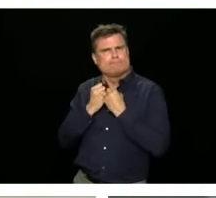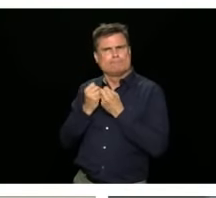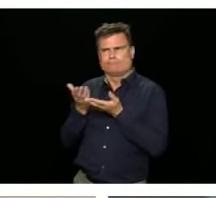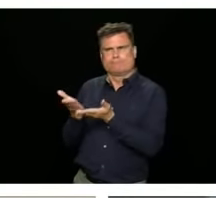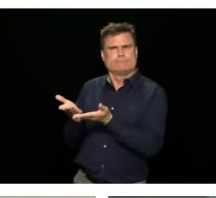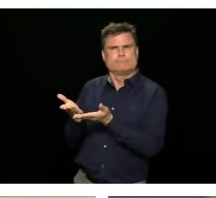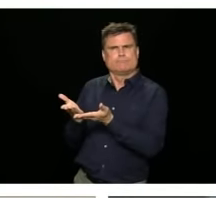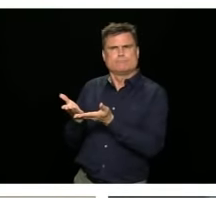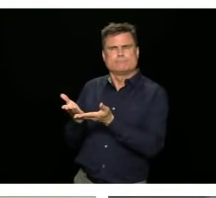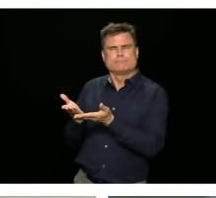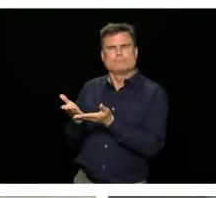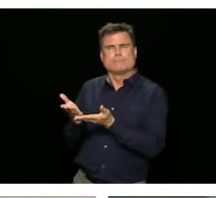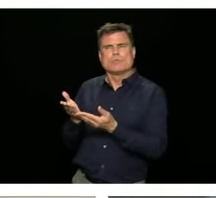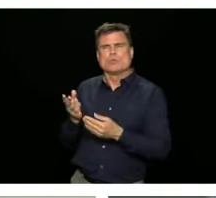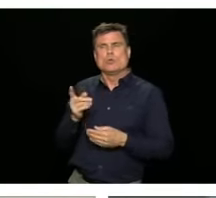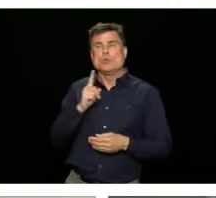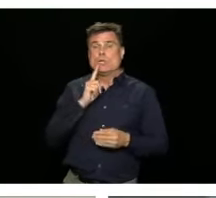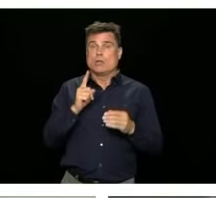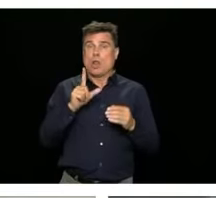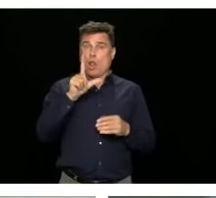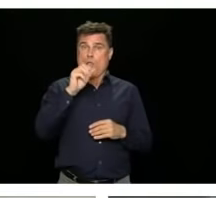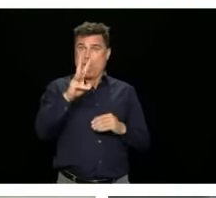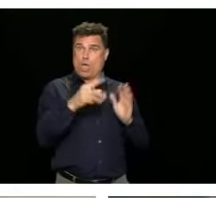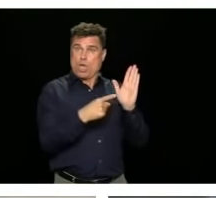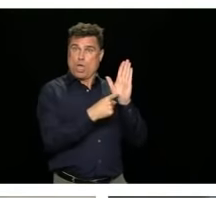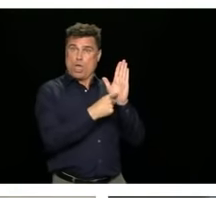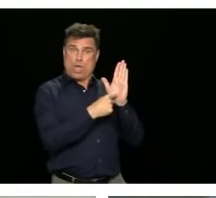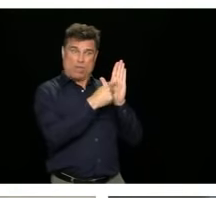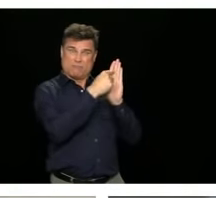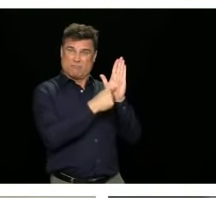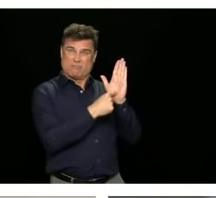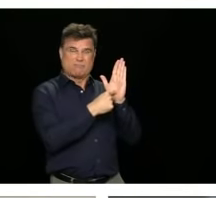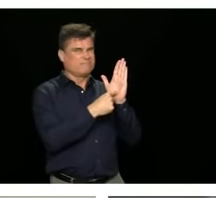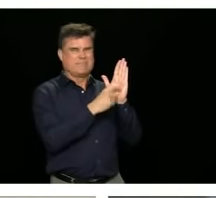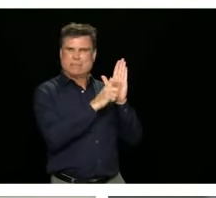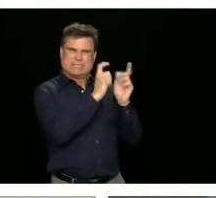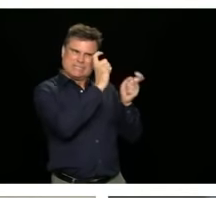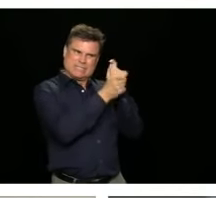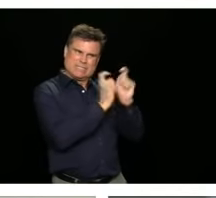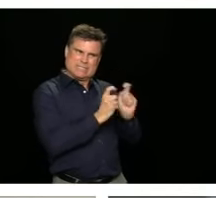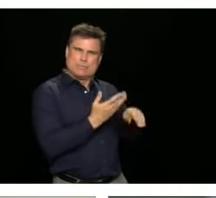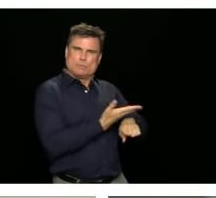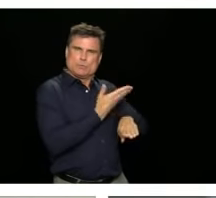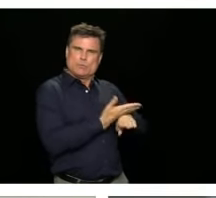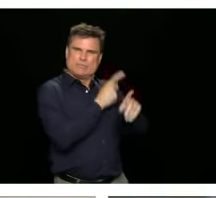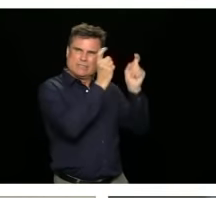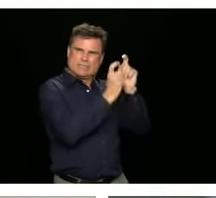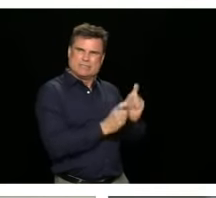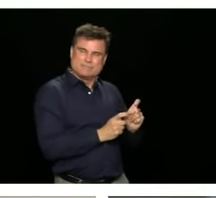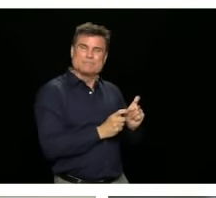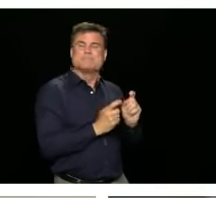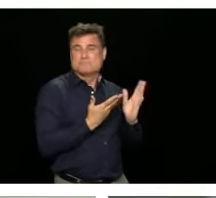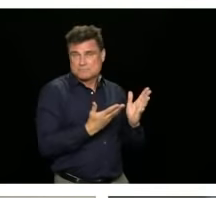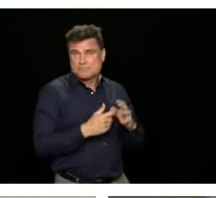think will certainly be helpful. Very recently, there was a successful case run